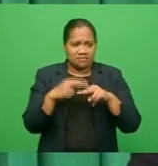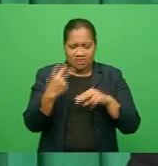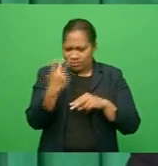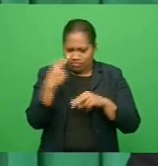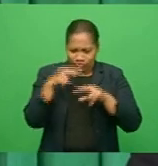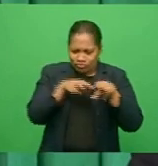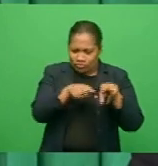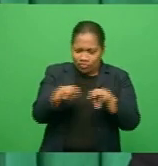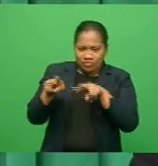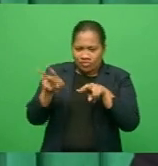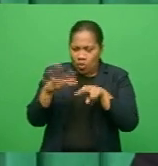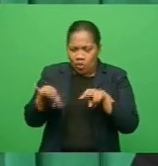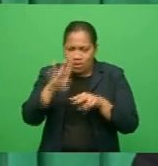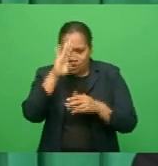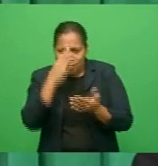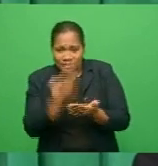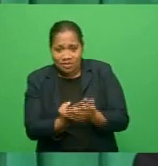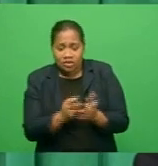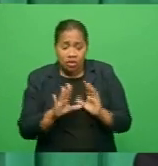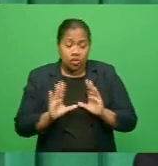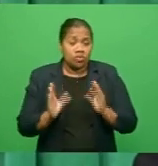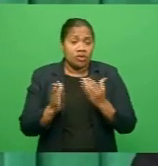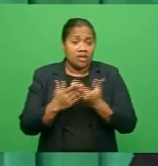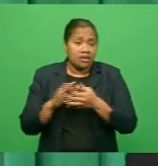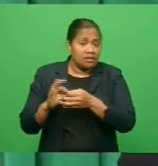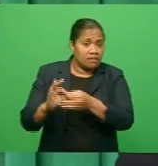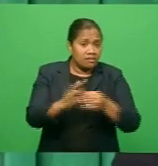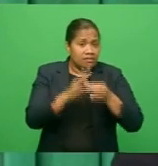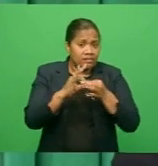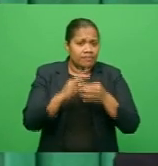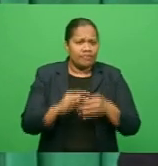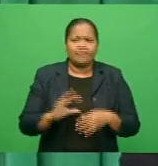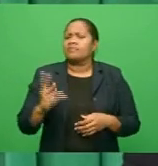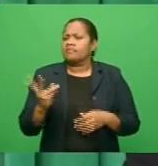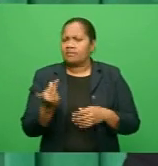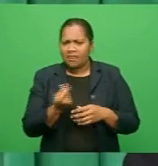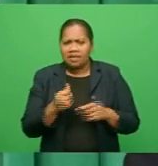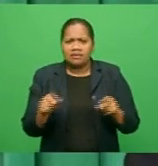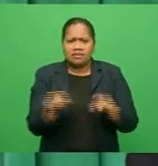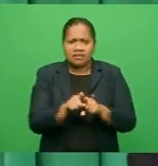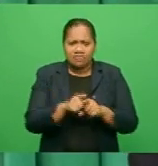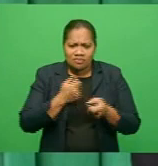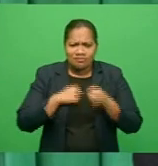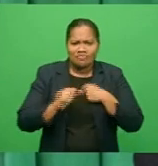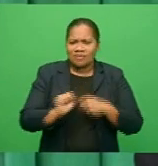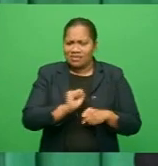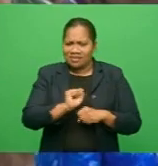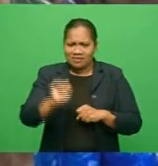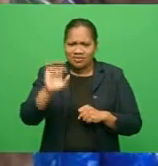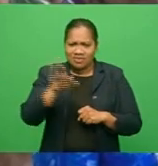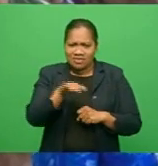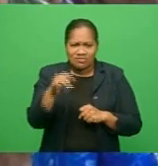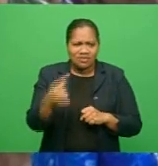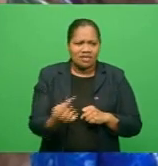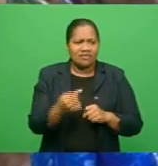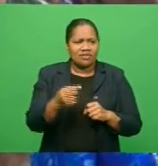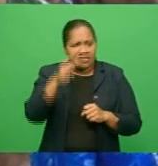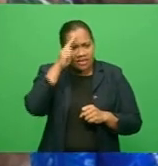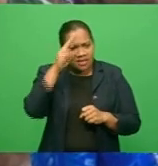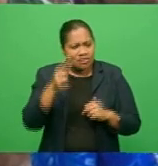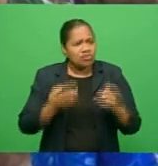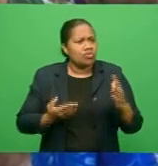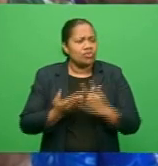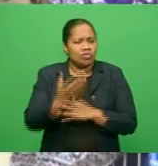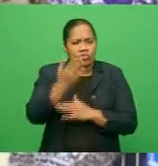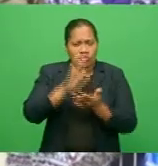students. Together, they are bettering themselves and their nation through education. Bainimarama also